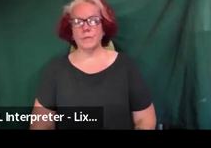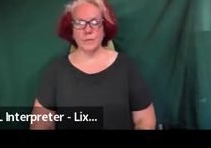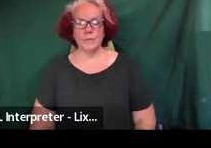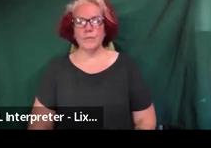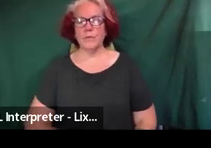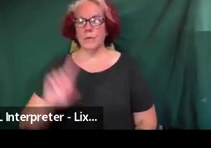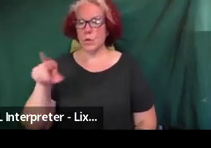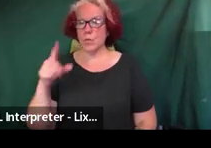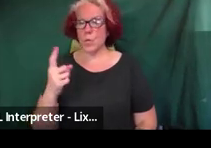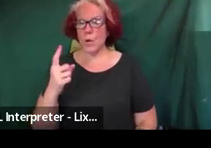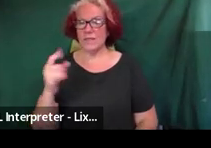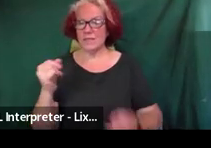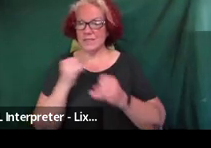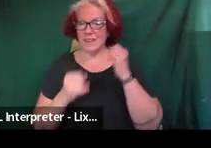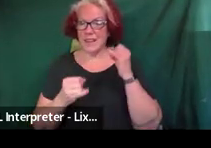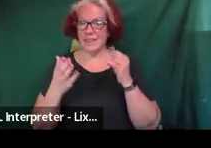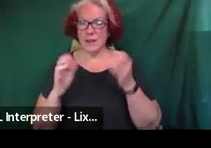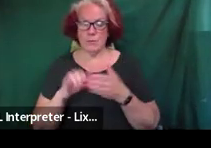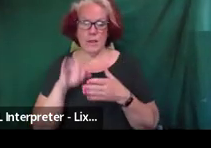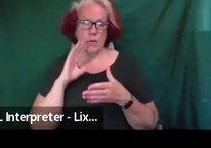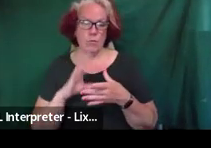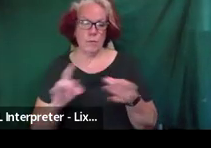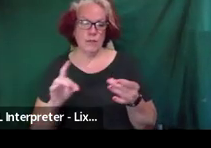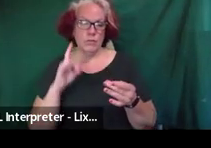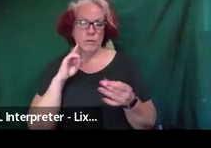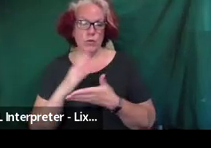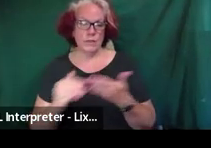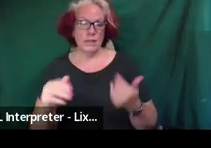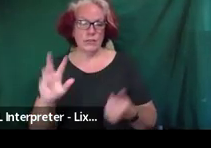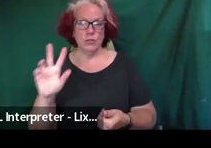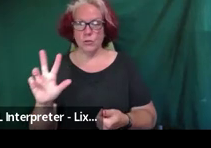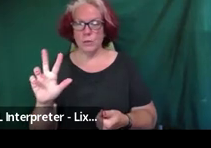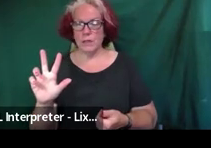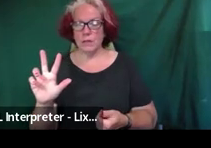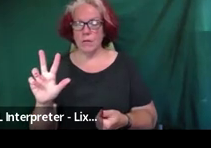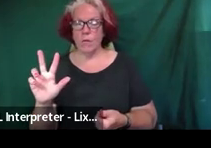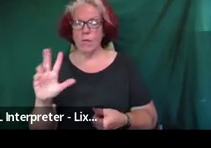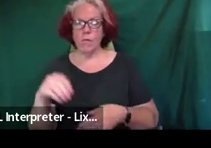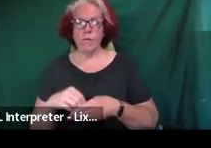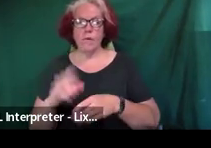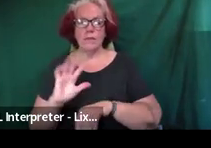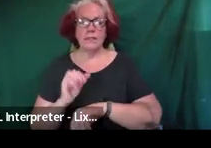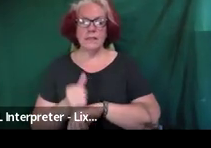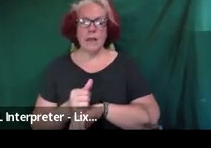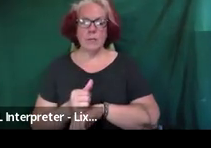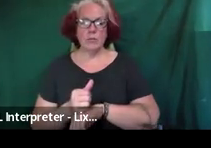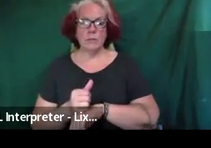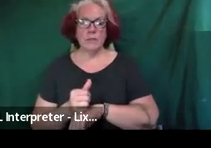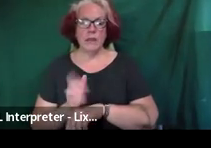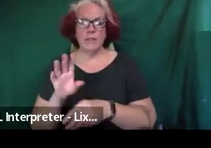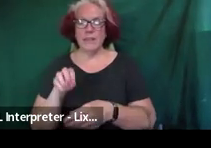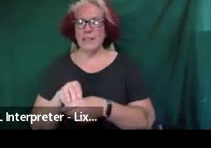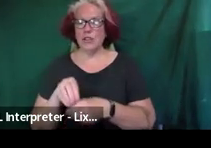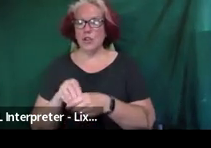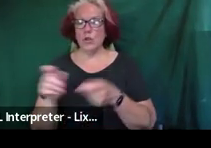The one last item that I will mention on section three has to do with the establishment of an internal